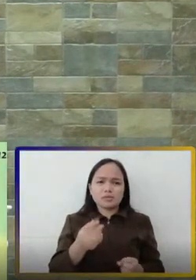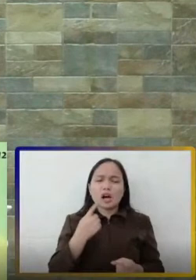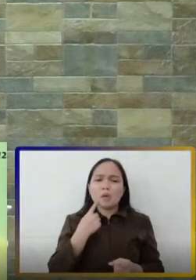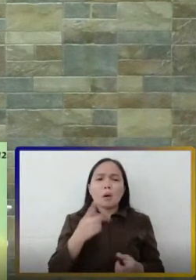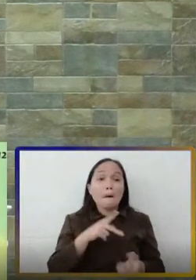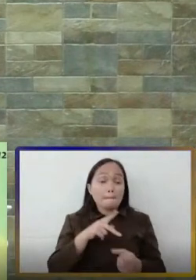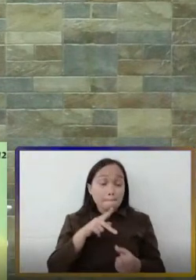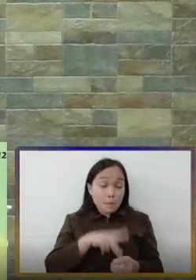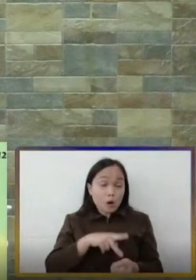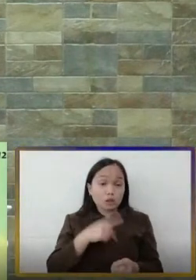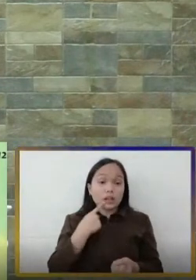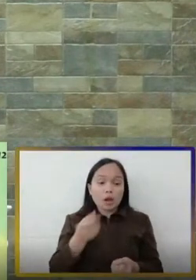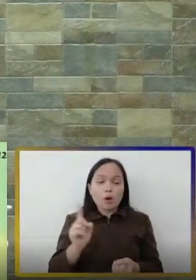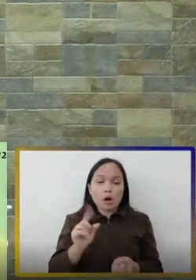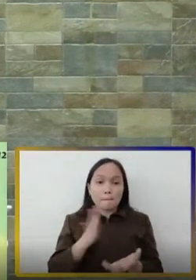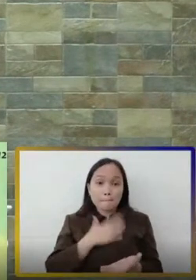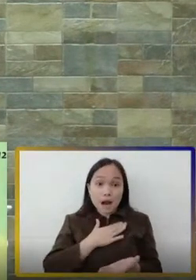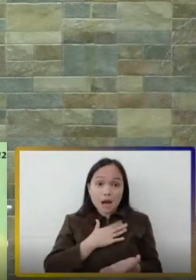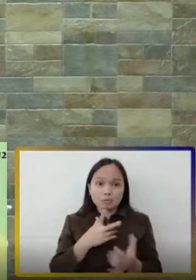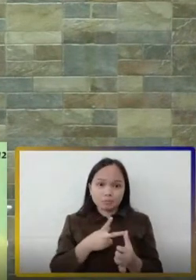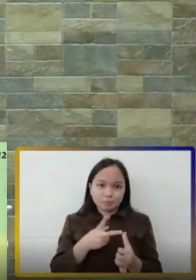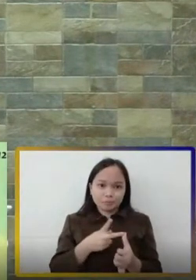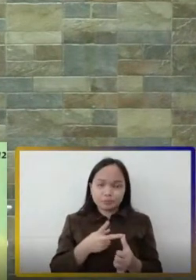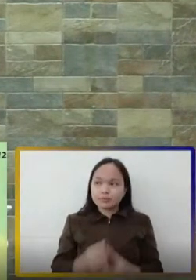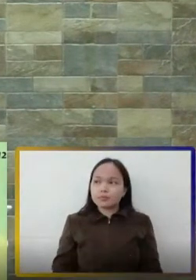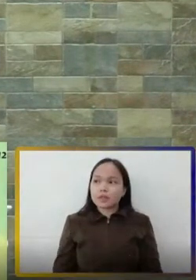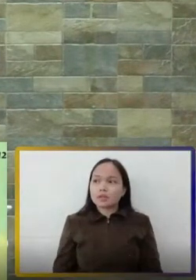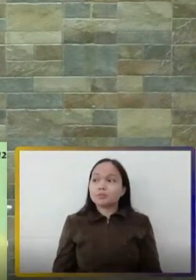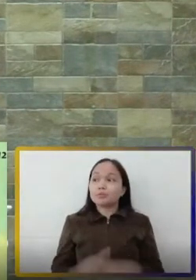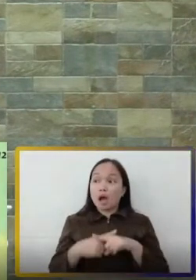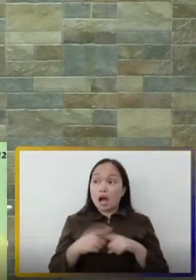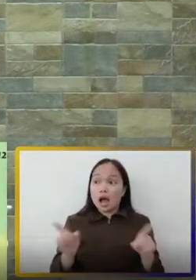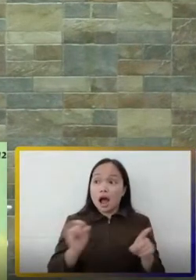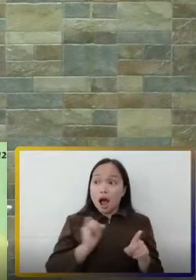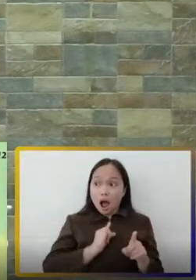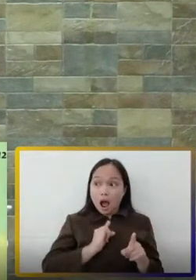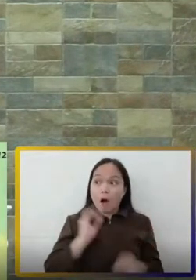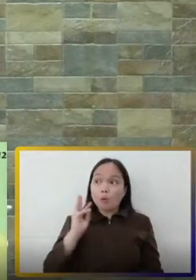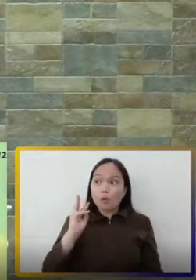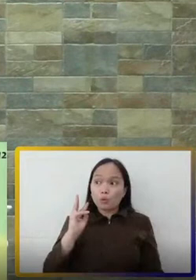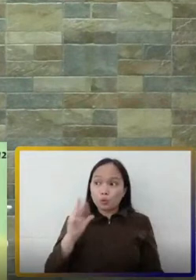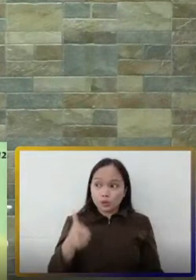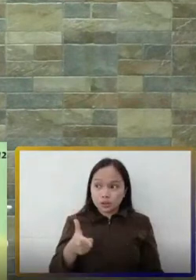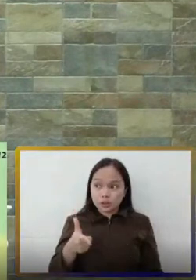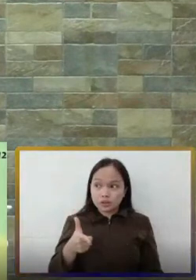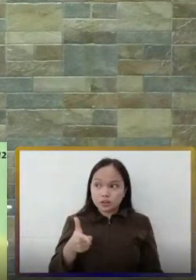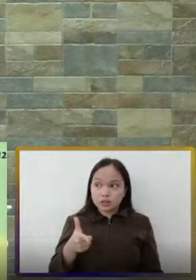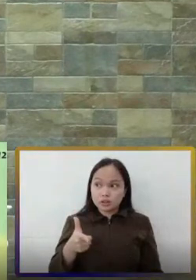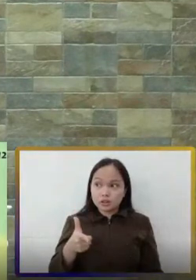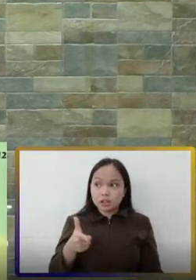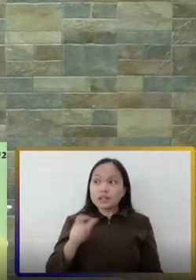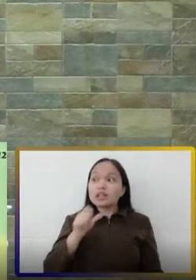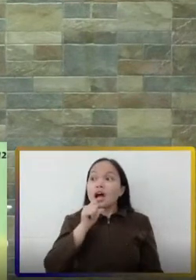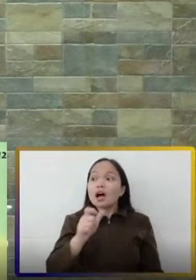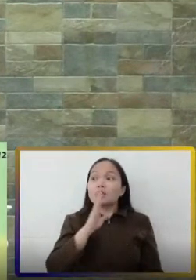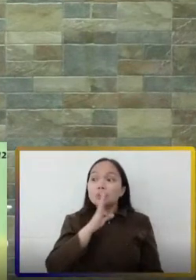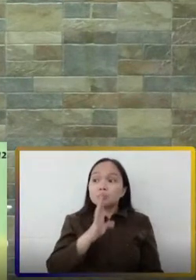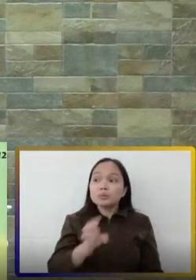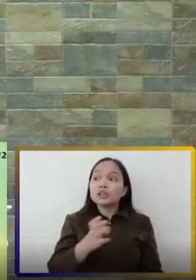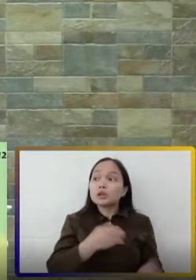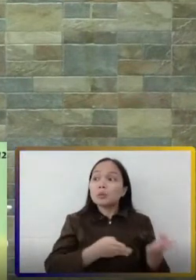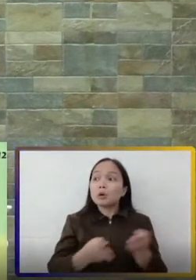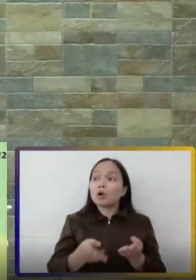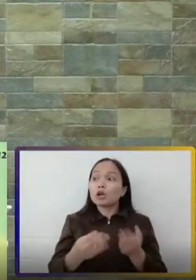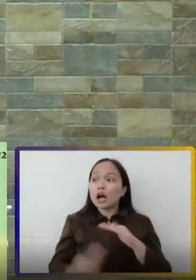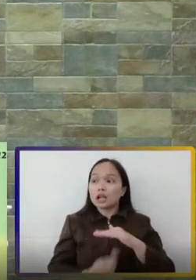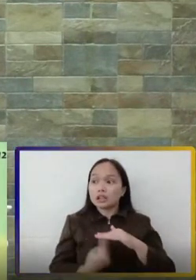papangunahin ko. Alright? Look at this. But I will, what? Not be brought under